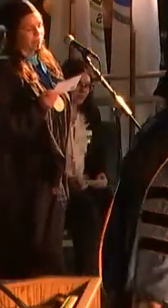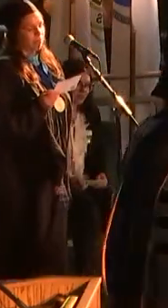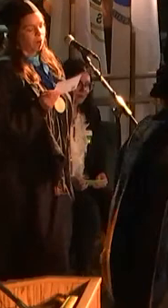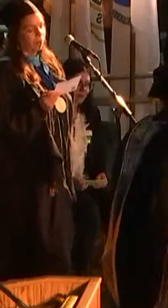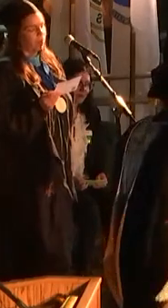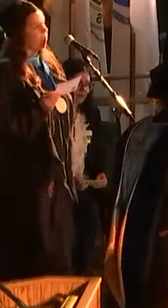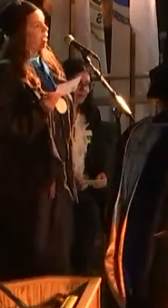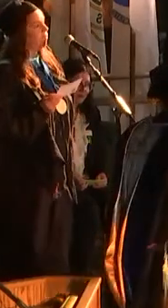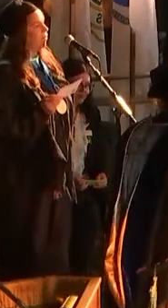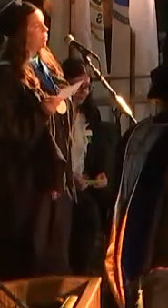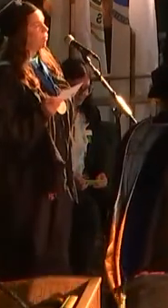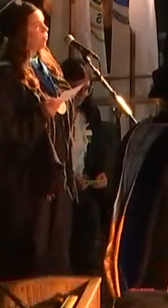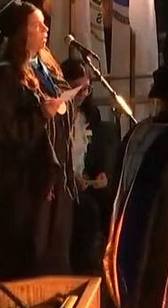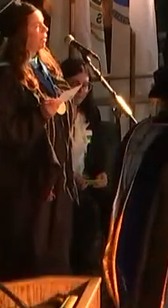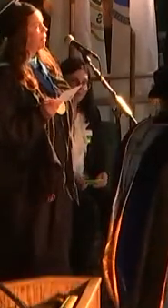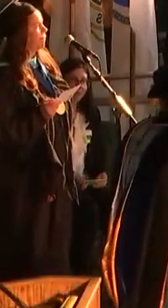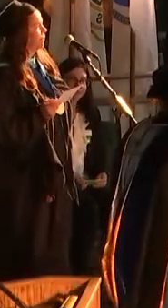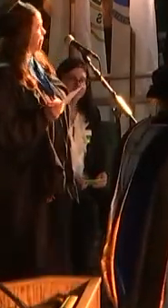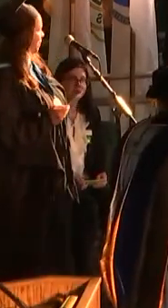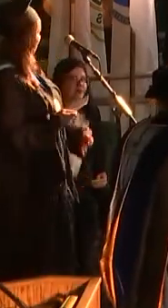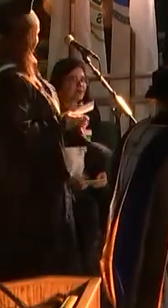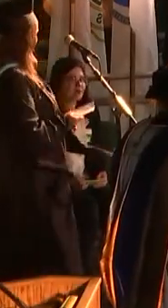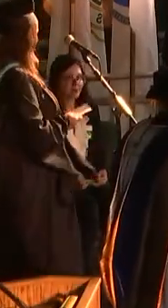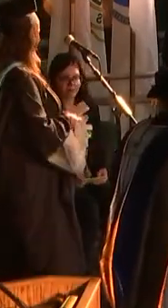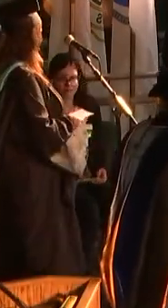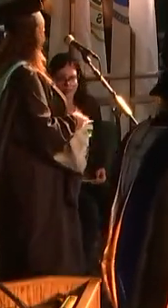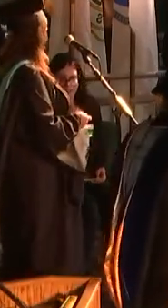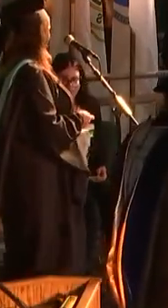Anna Paula Paiva, cum laude.